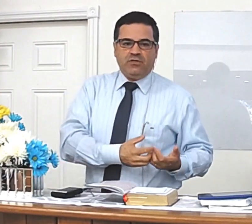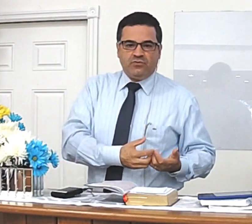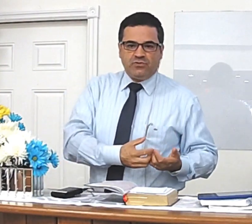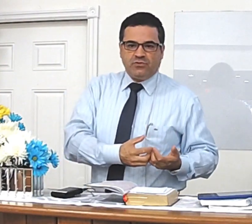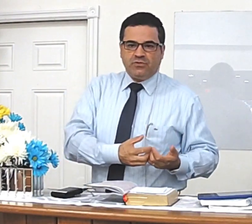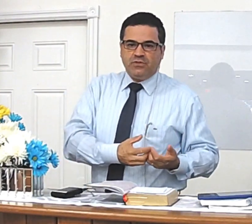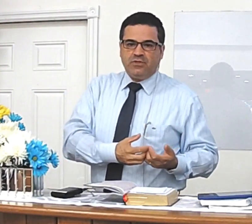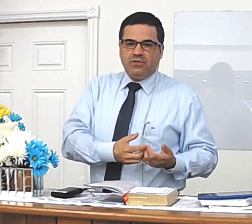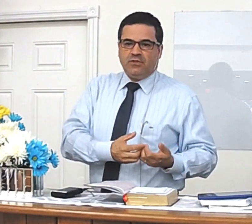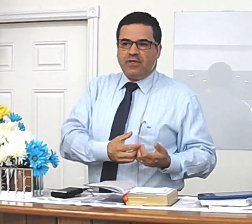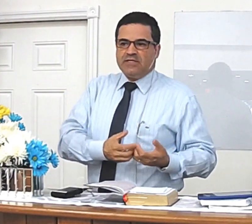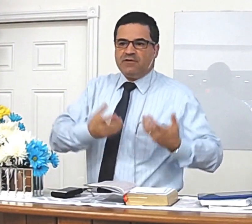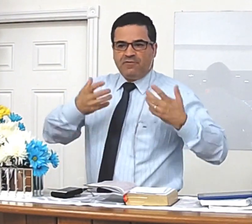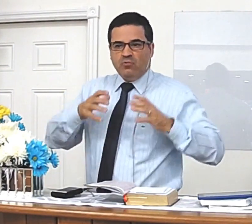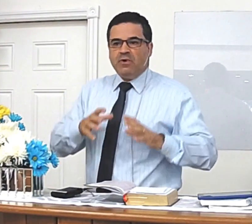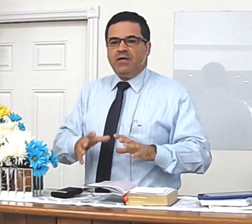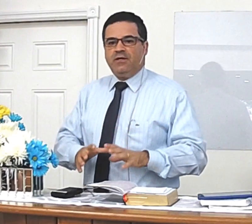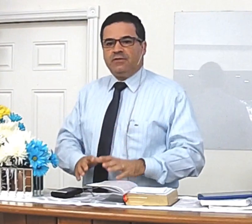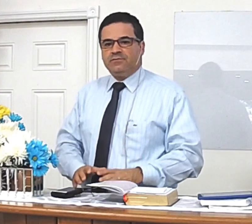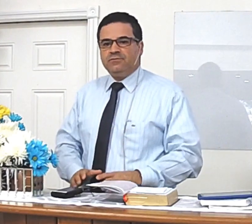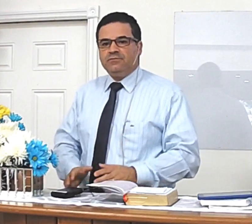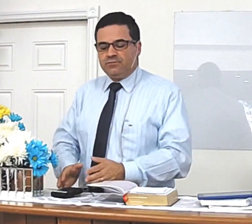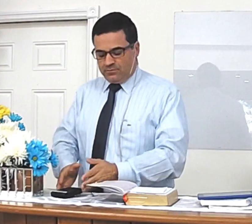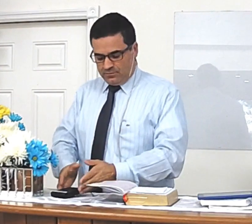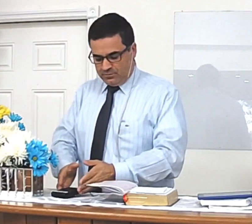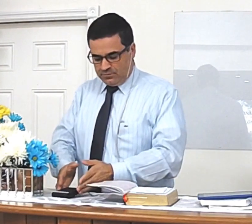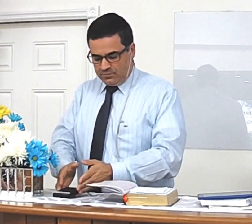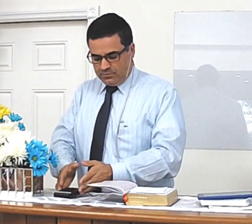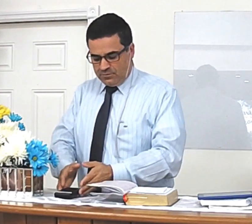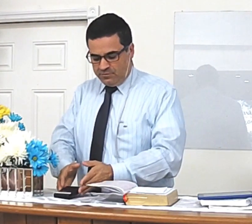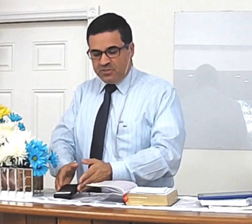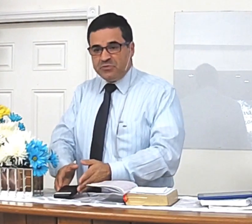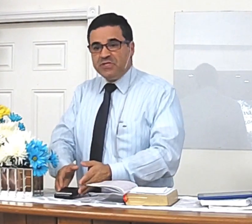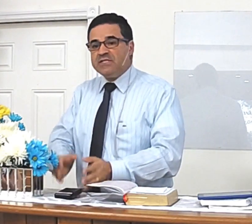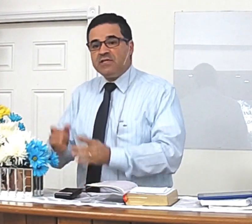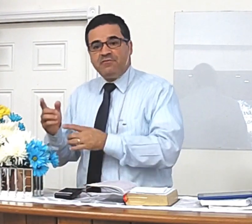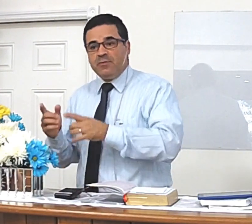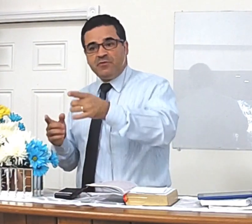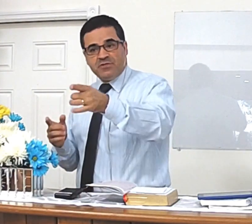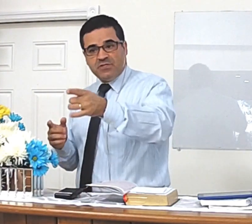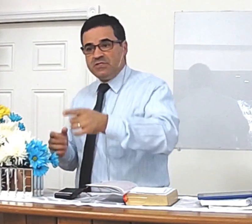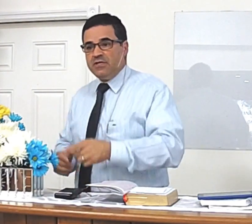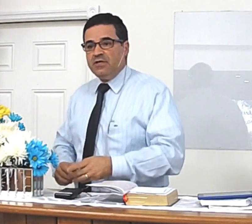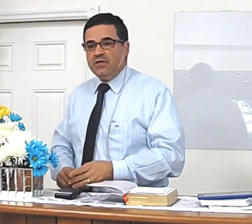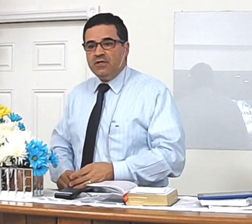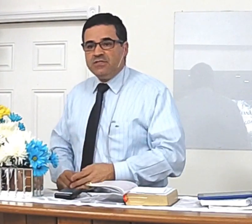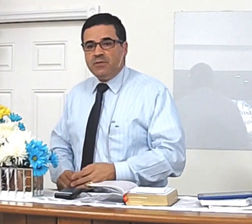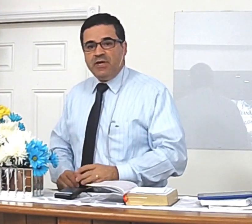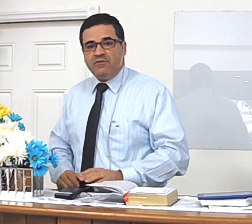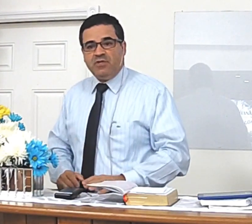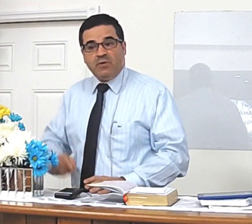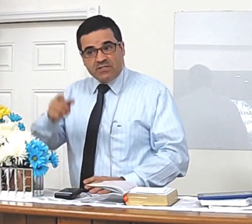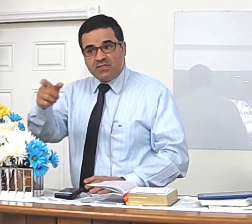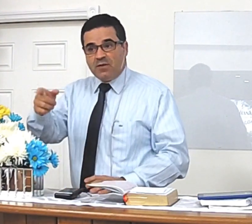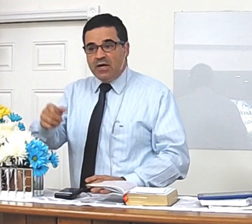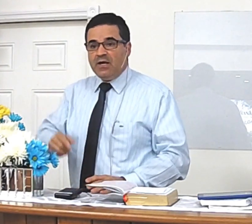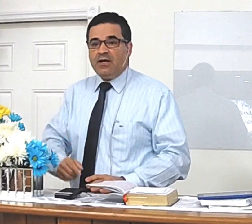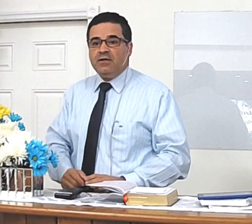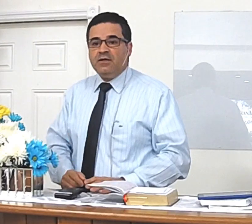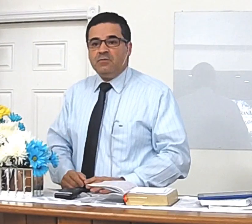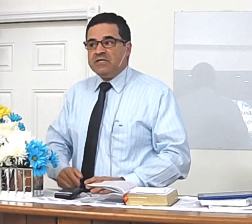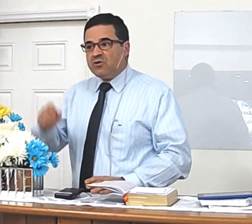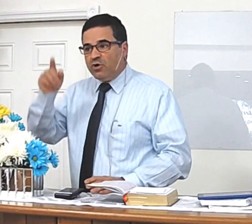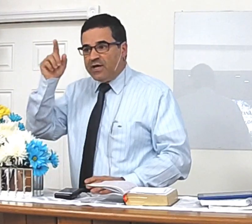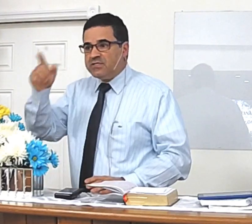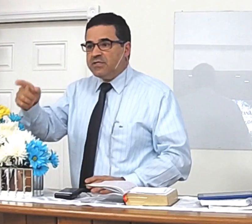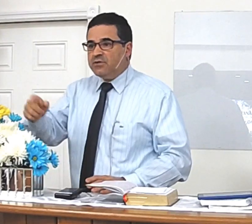this kind of faith. It's not the faith that comes from God. This is a human faith. You don't need this faith in order to do